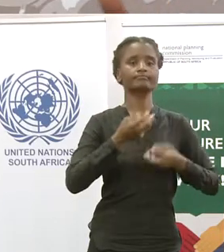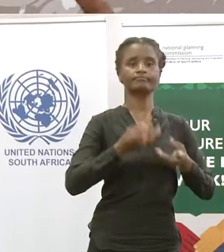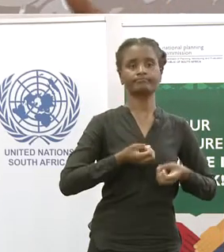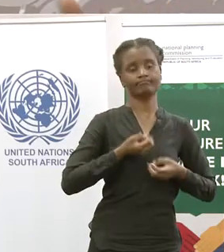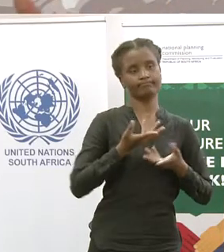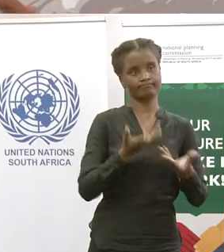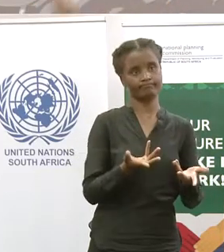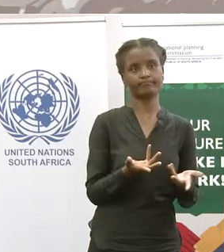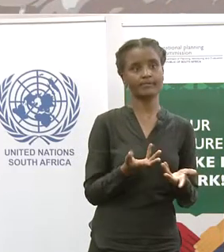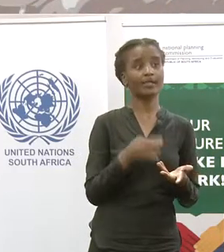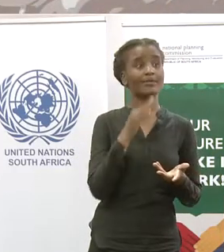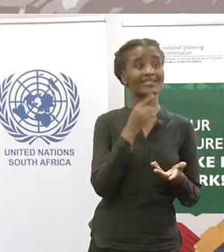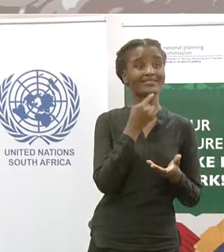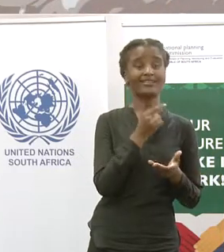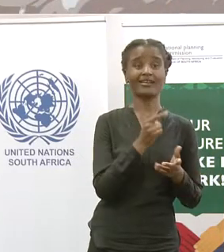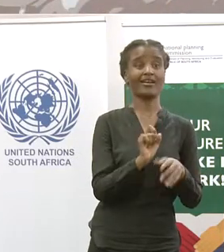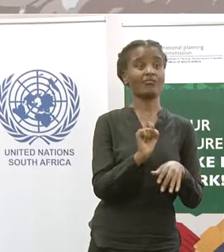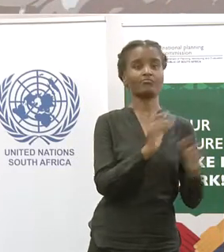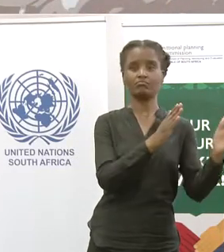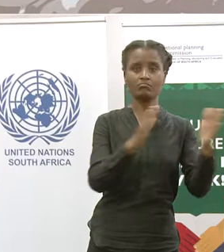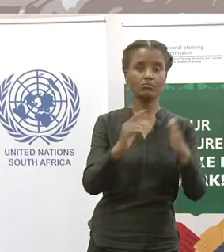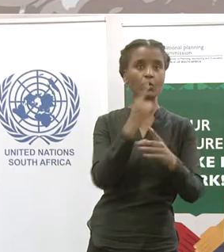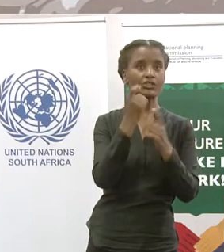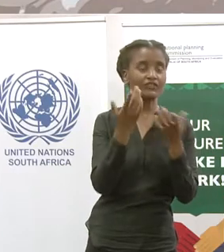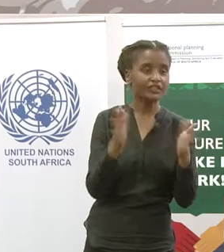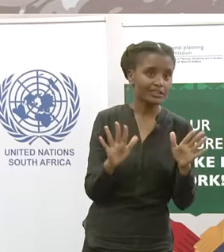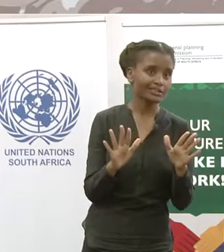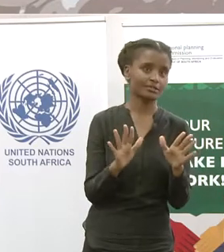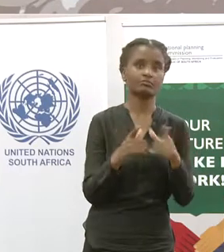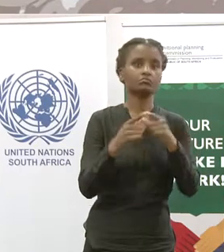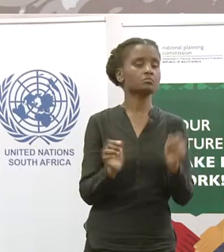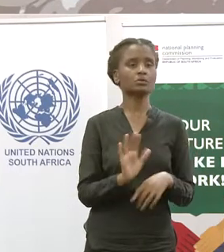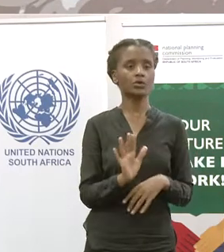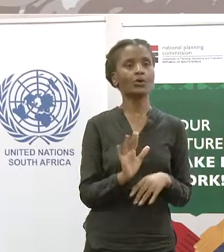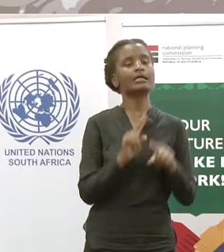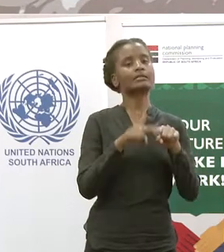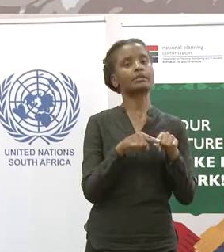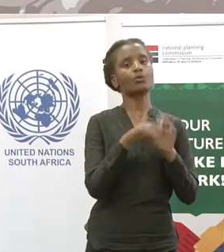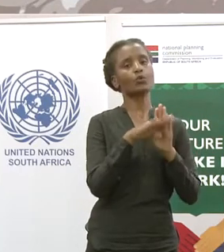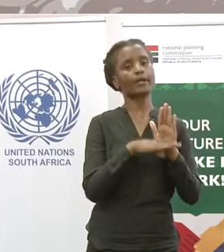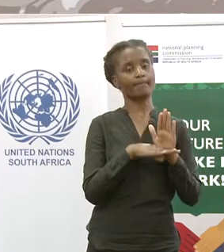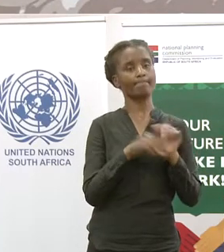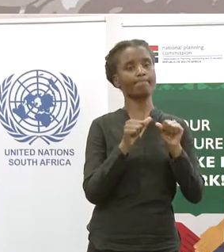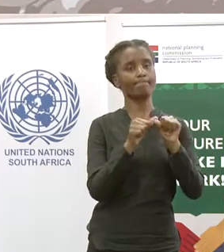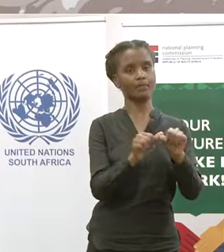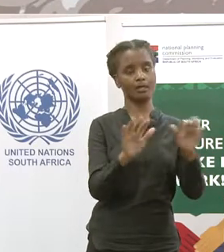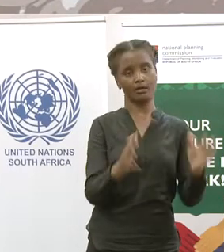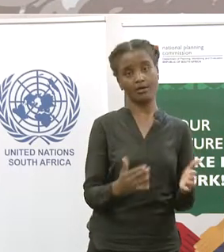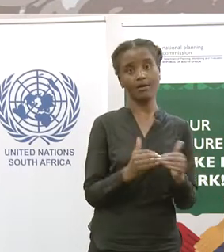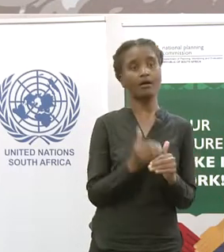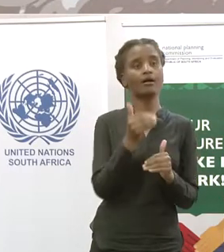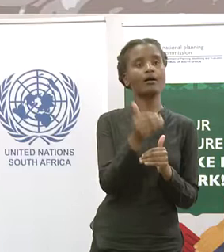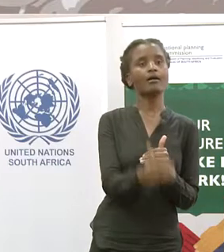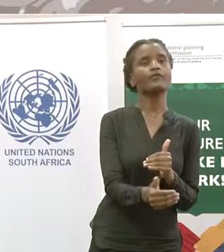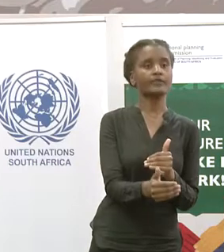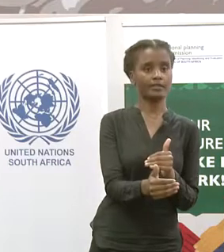have one round of questions, et cetera. We'll be guided by how we're able to move with the program as we proceed. Thereafter, then, we are going to move towards